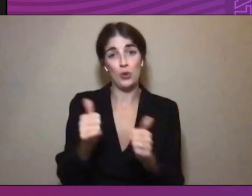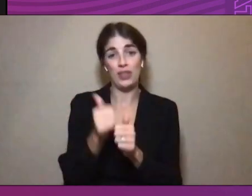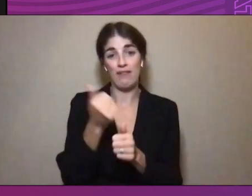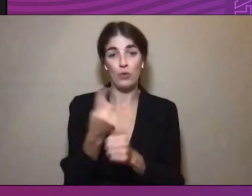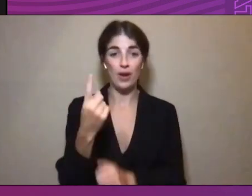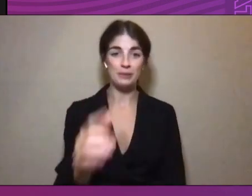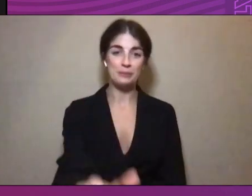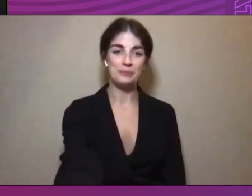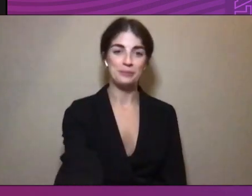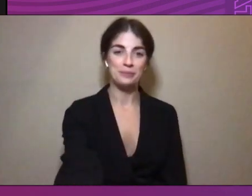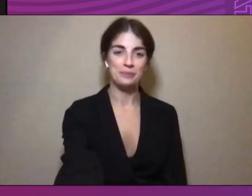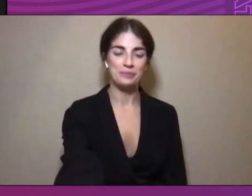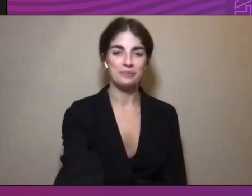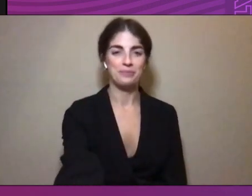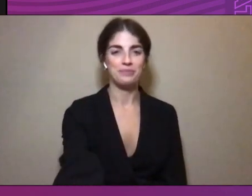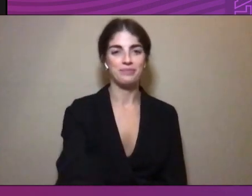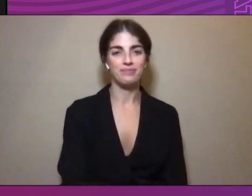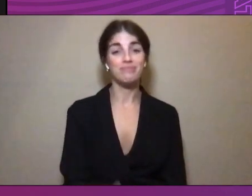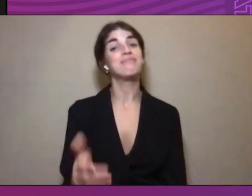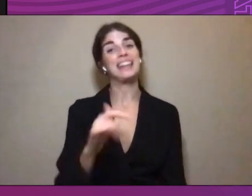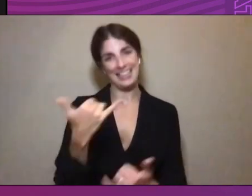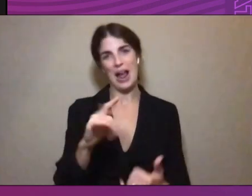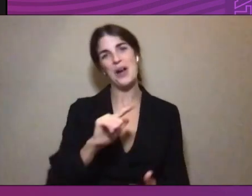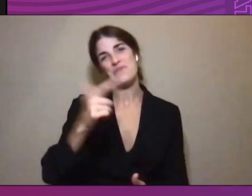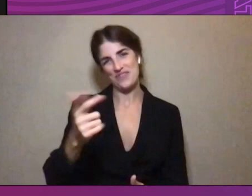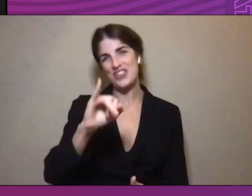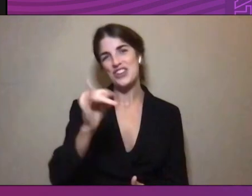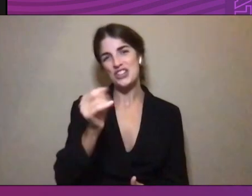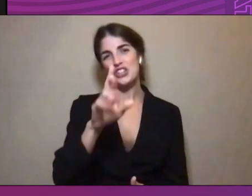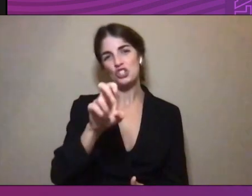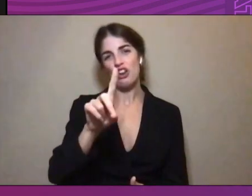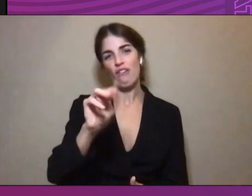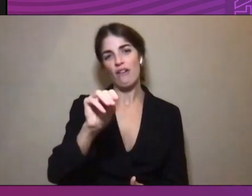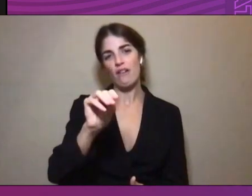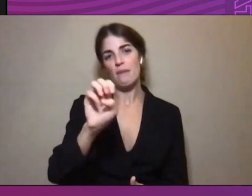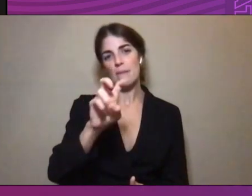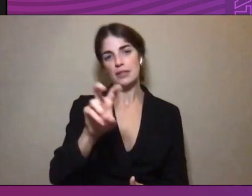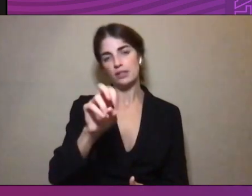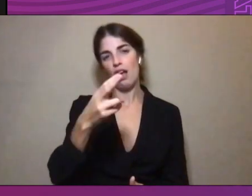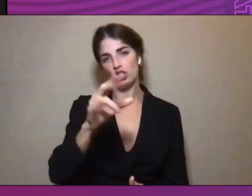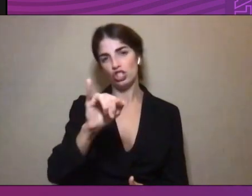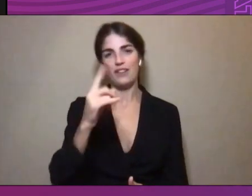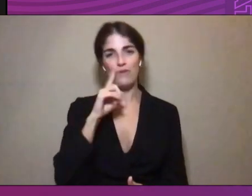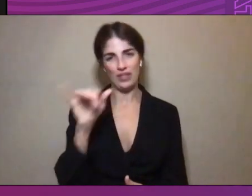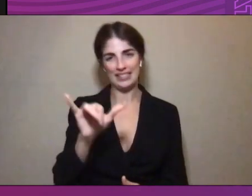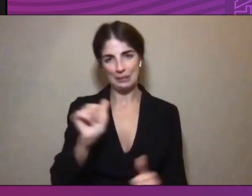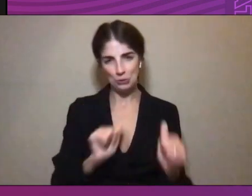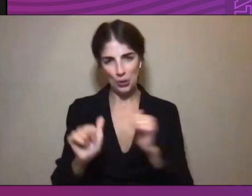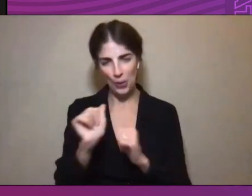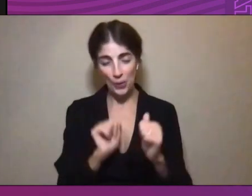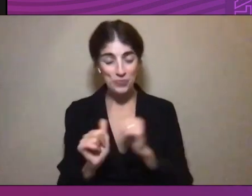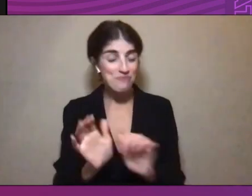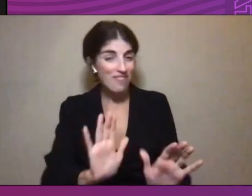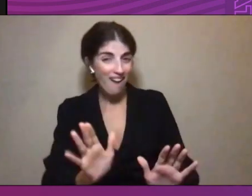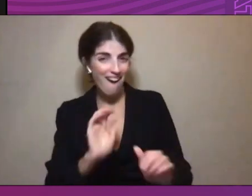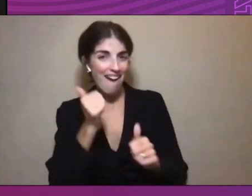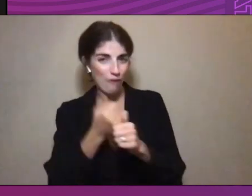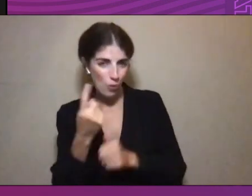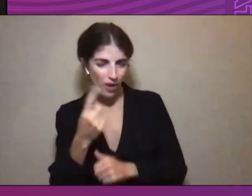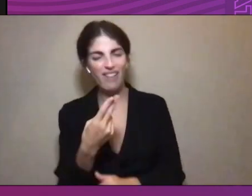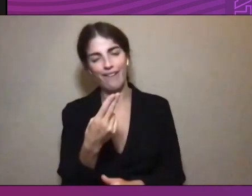Thank you, Ryan. I'll pass it along to Jared Mazzacci. Hi, everybody. Jared Mazzacci, he, him,